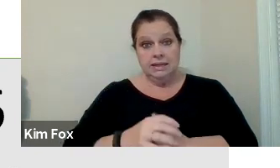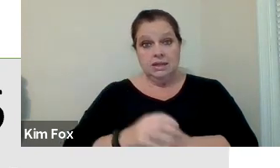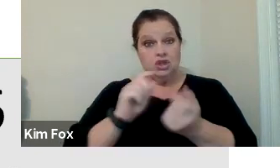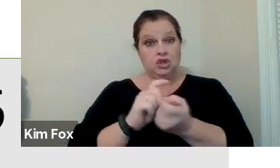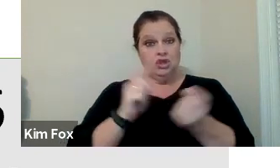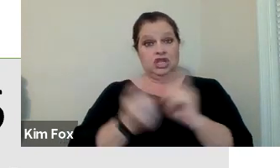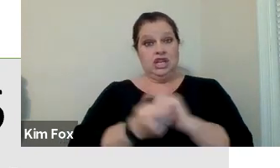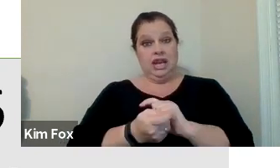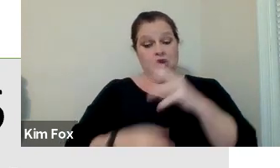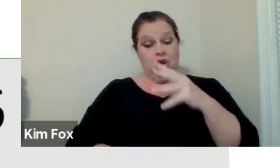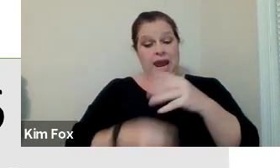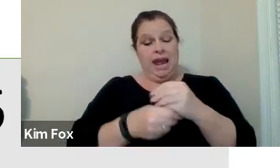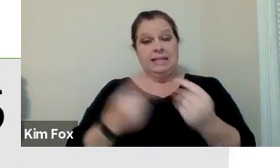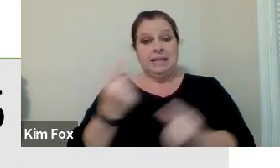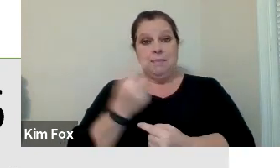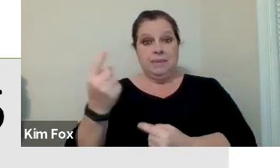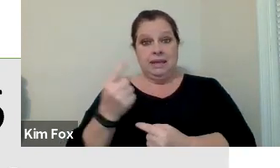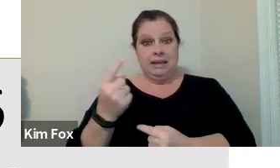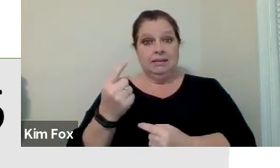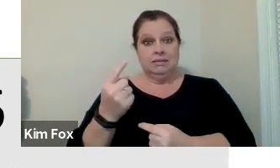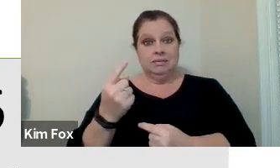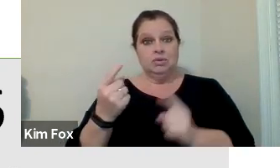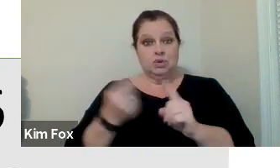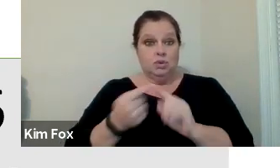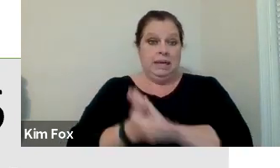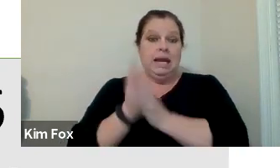change or add something so you can be approved.